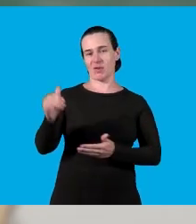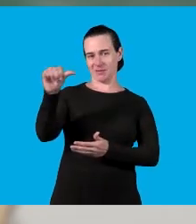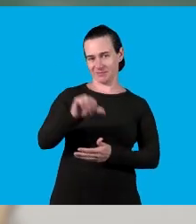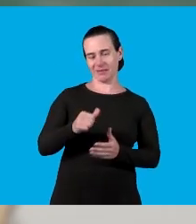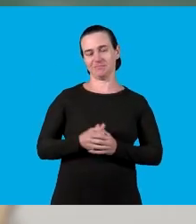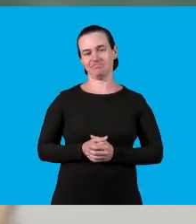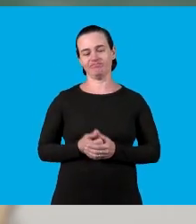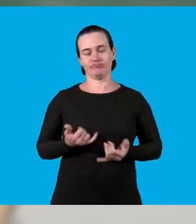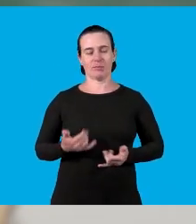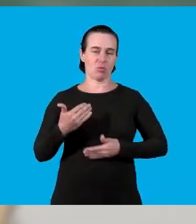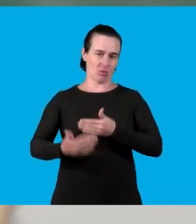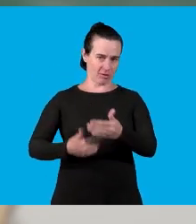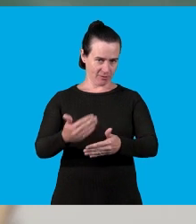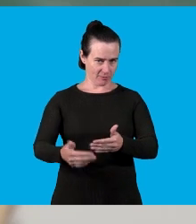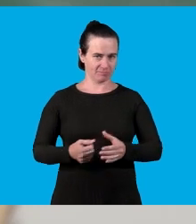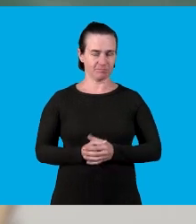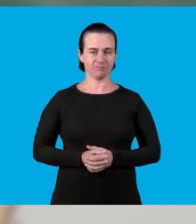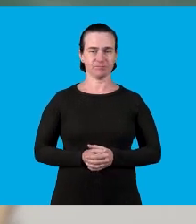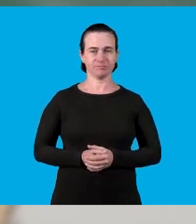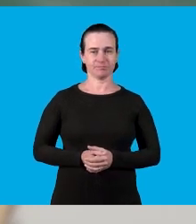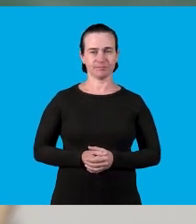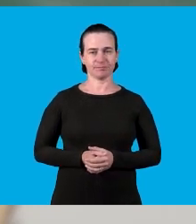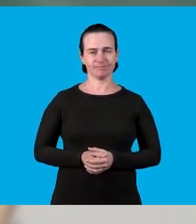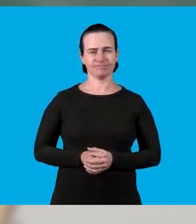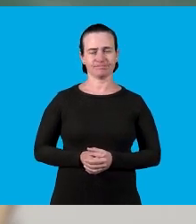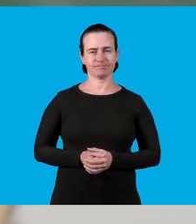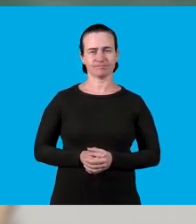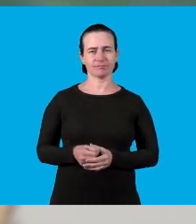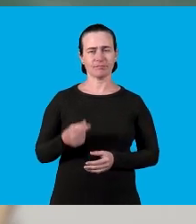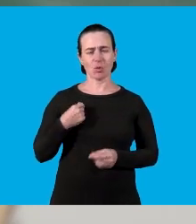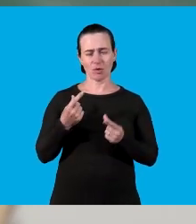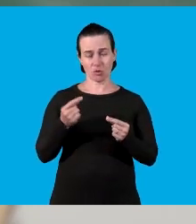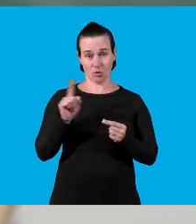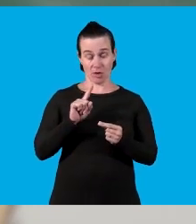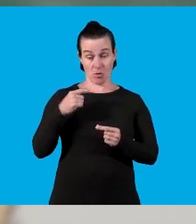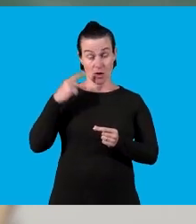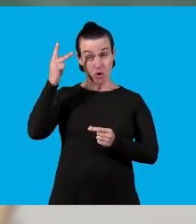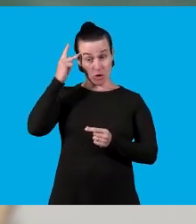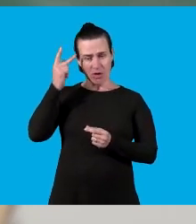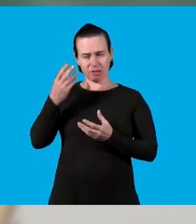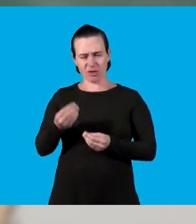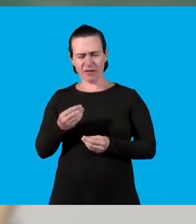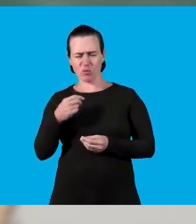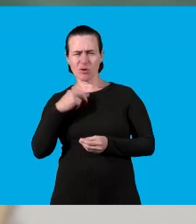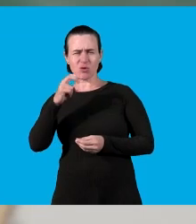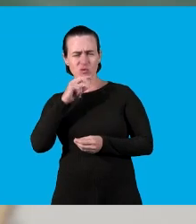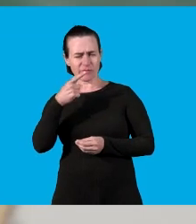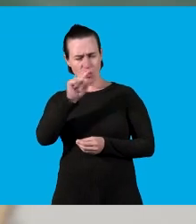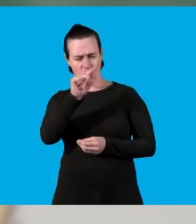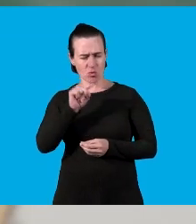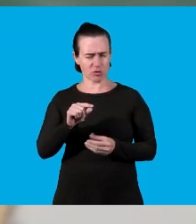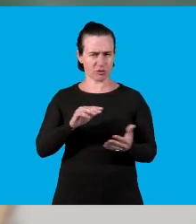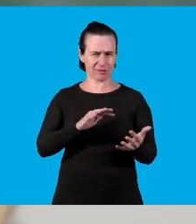Welcome back. Let's continue. We're now going to look at application questions in problem solving